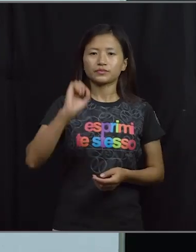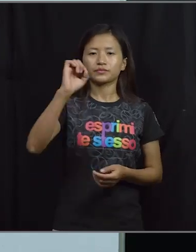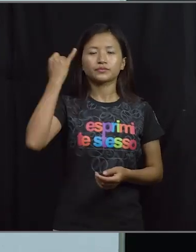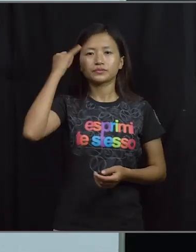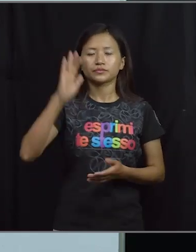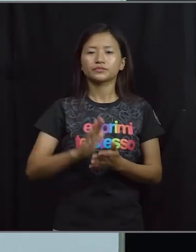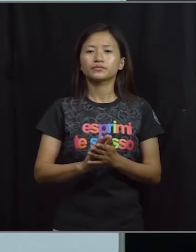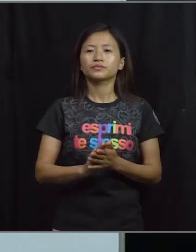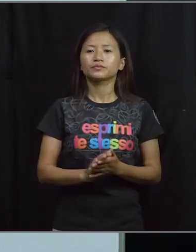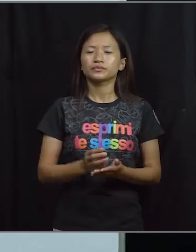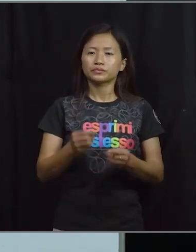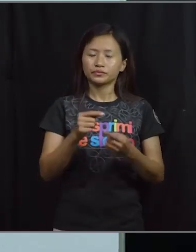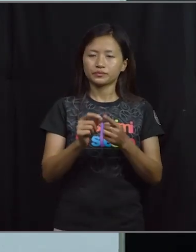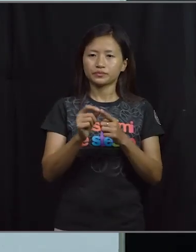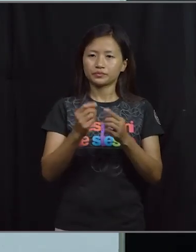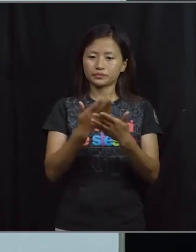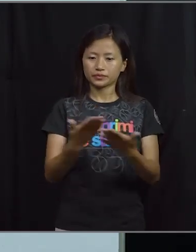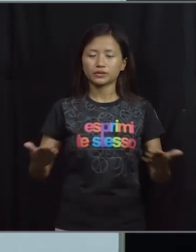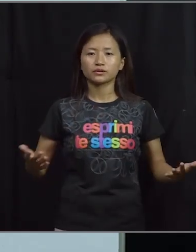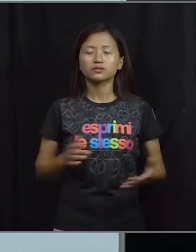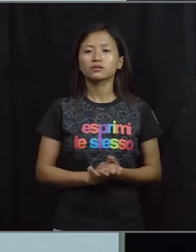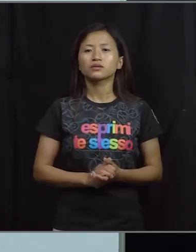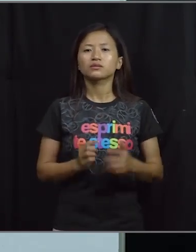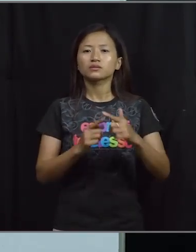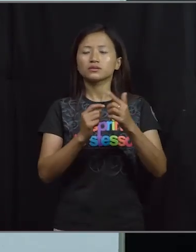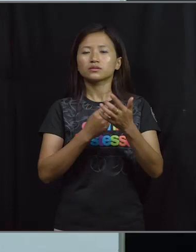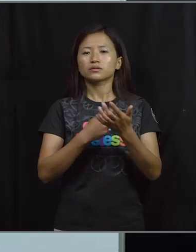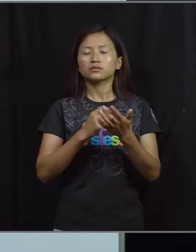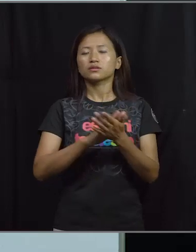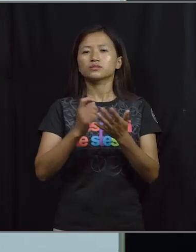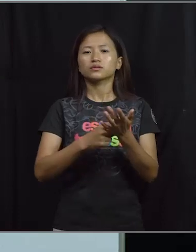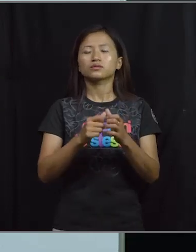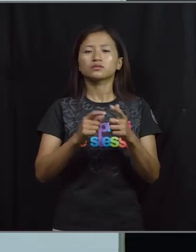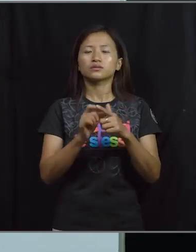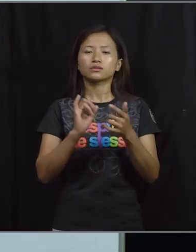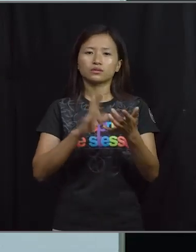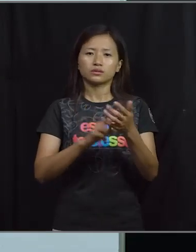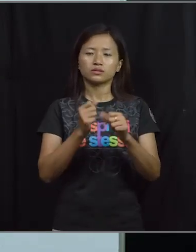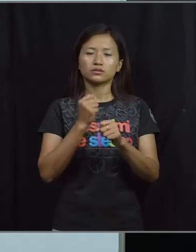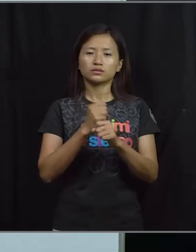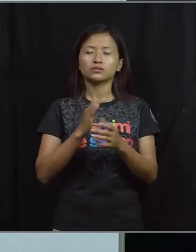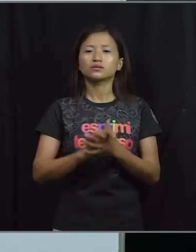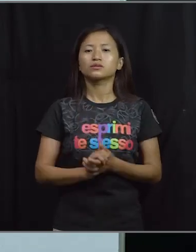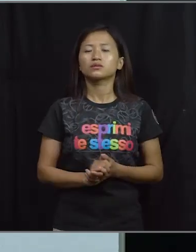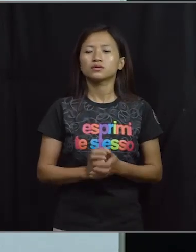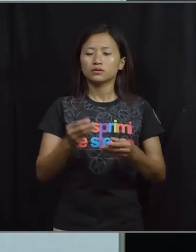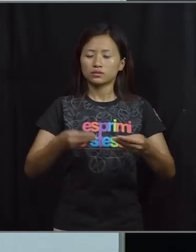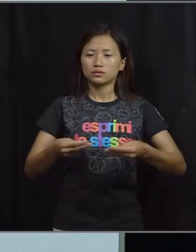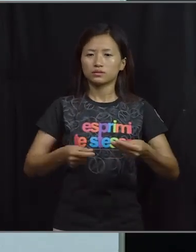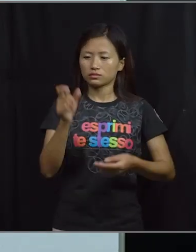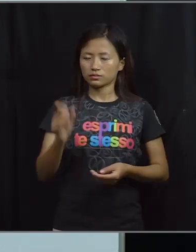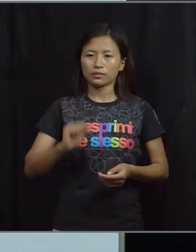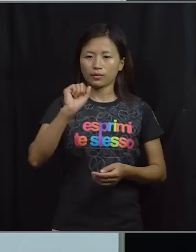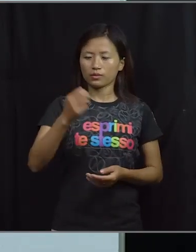the idea into a product. Next is trading entrepreneurs. These trading entrepreneurs are those